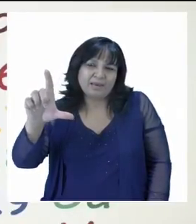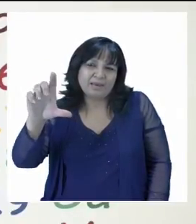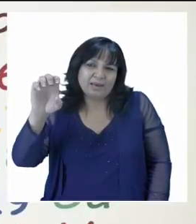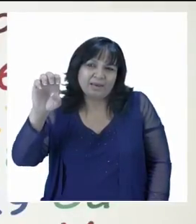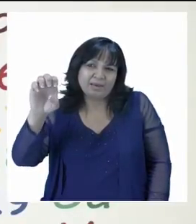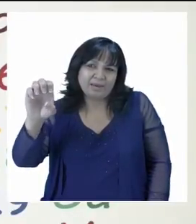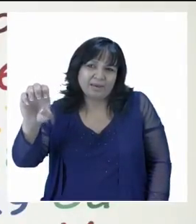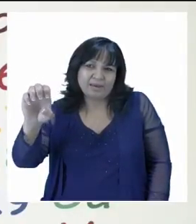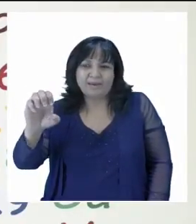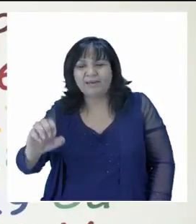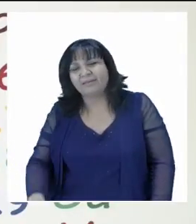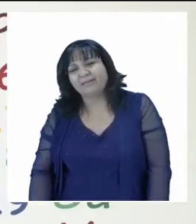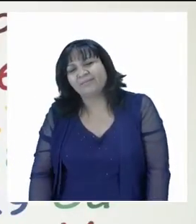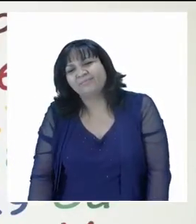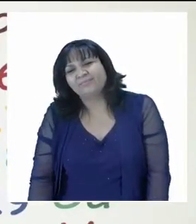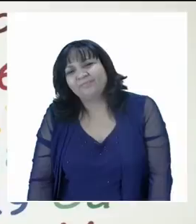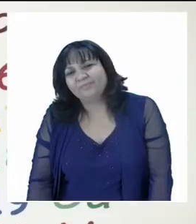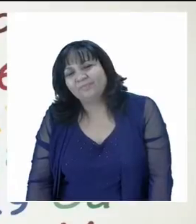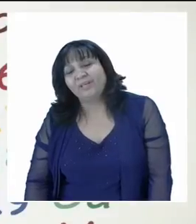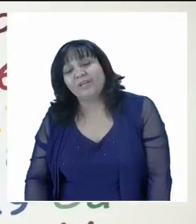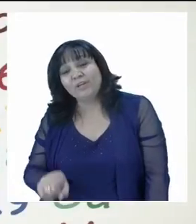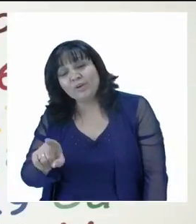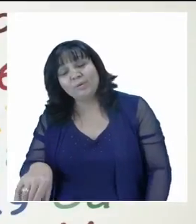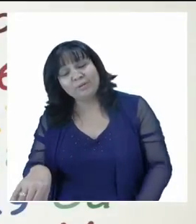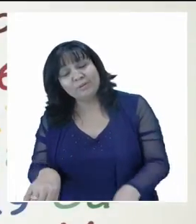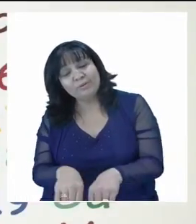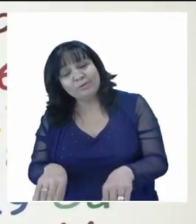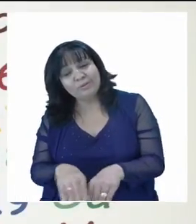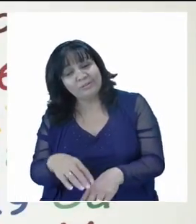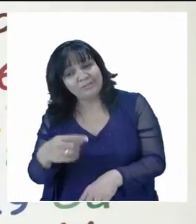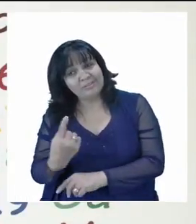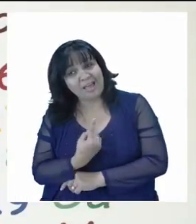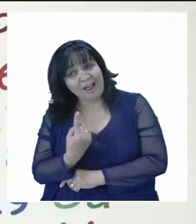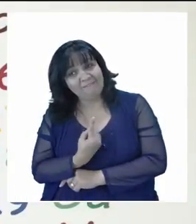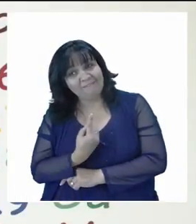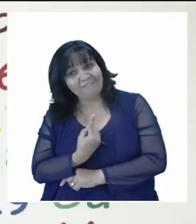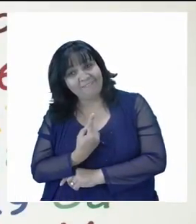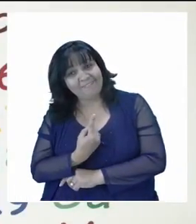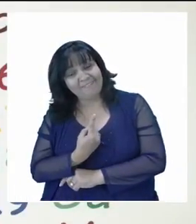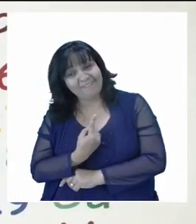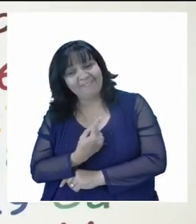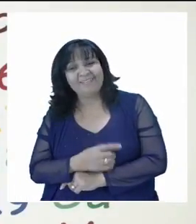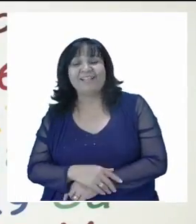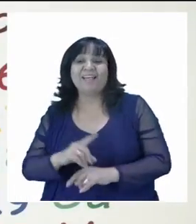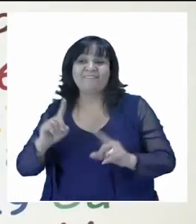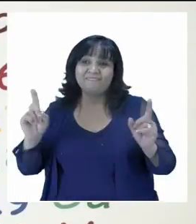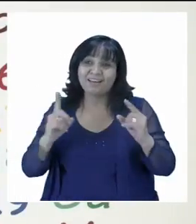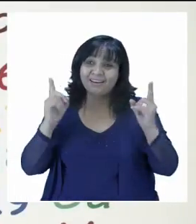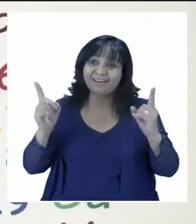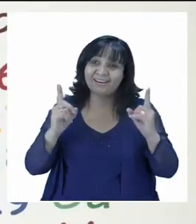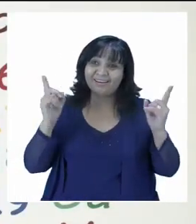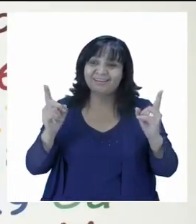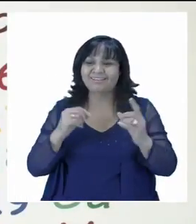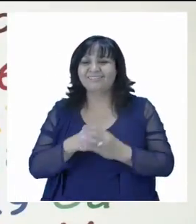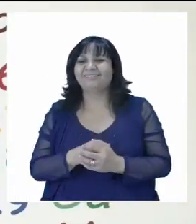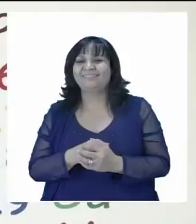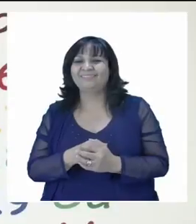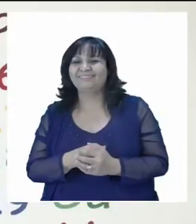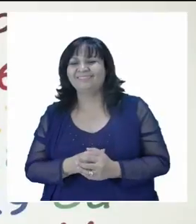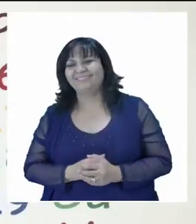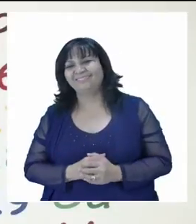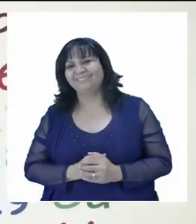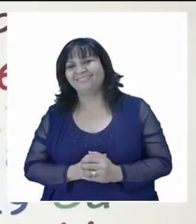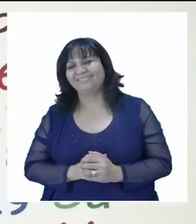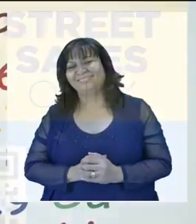is that you do your best. Have fun, and I will see you just now after this